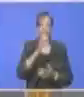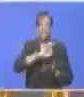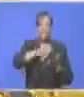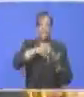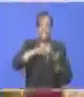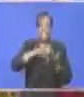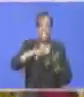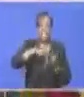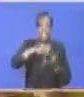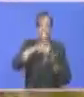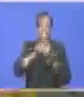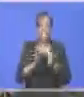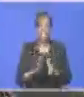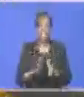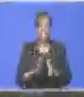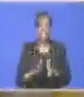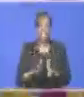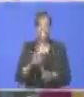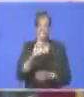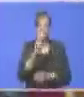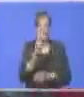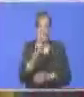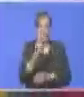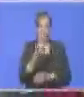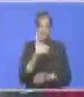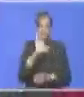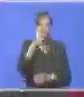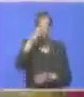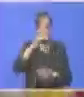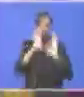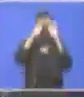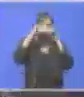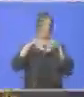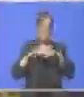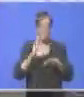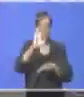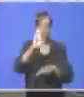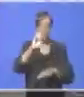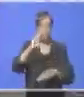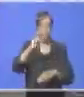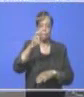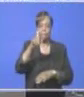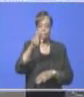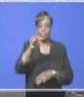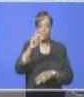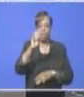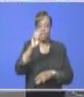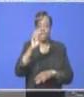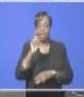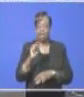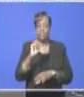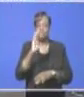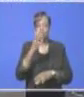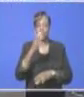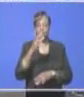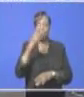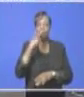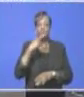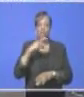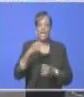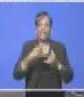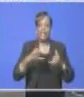Dancers 71.37 points, third Fox Hill Congos 69.43 points, fourth Redland Soldiers